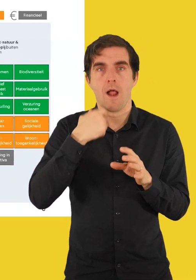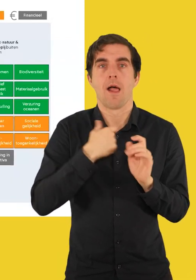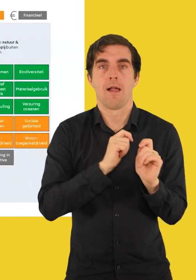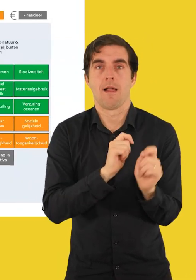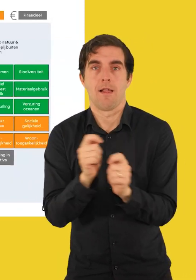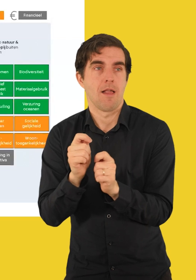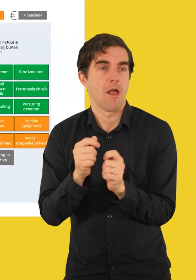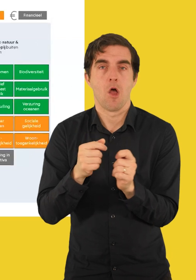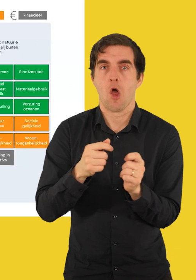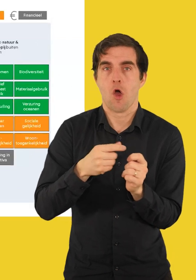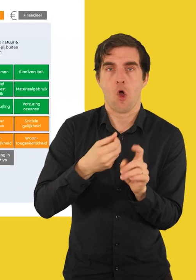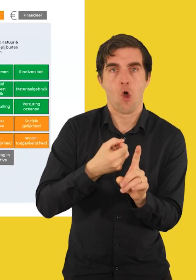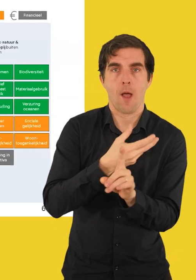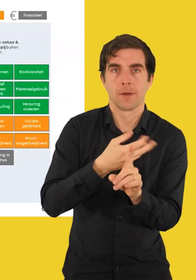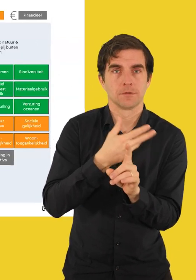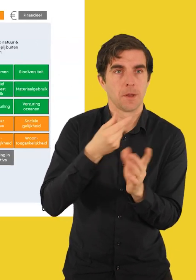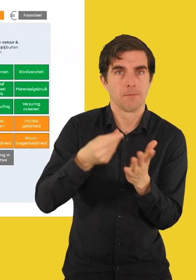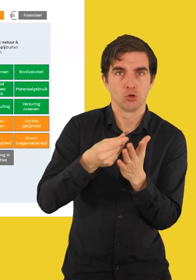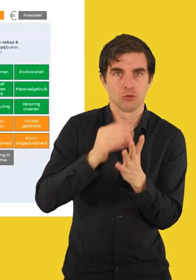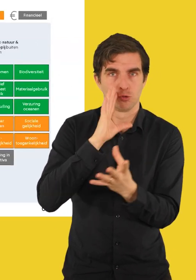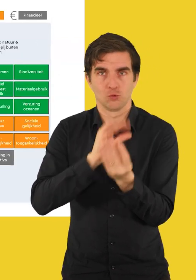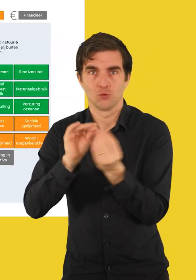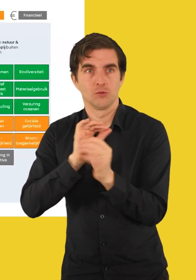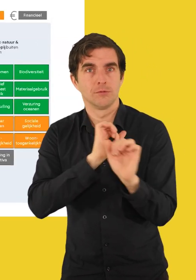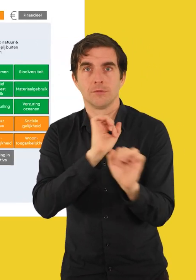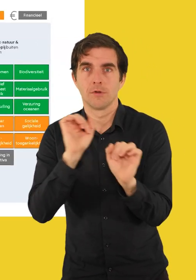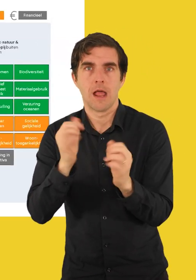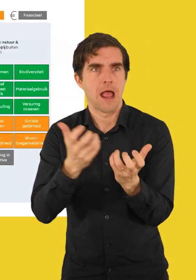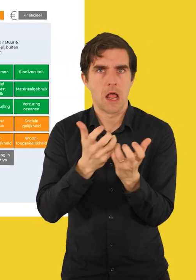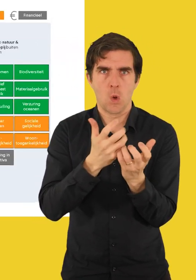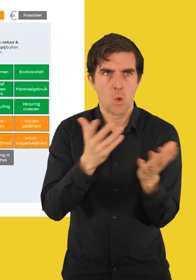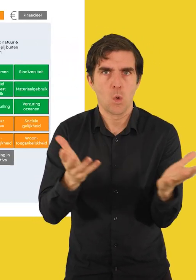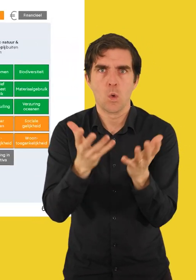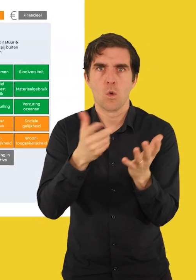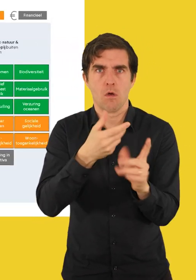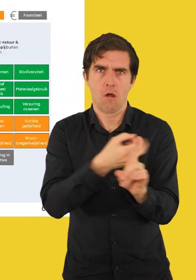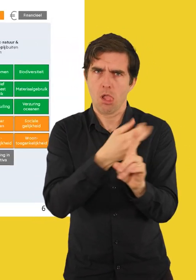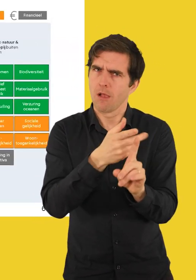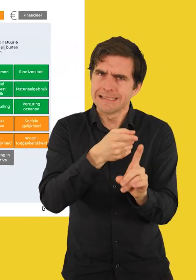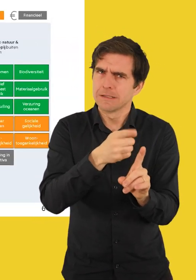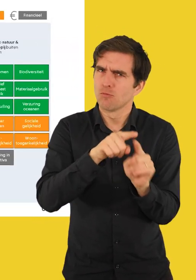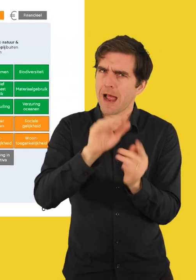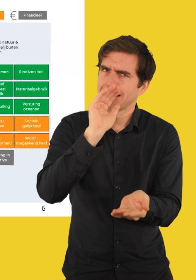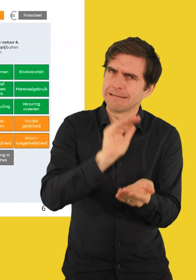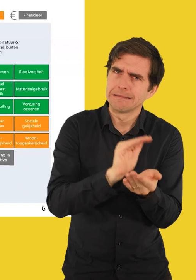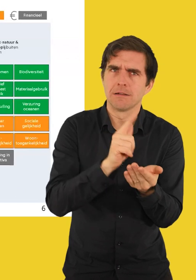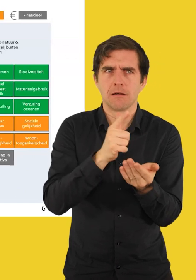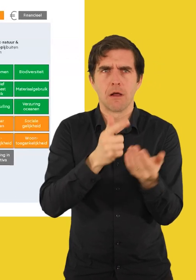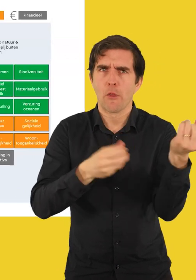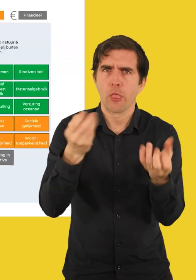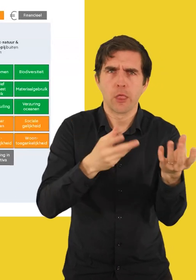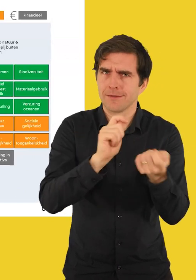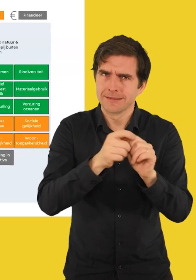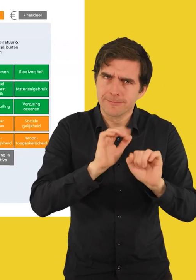years, we'll be assigning basically carbon budgets to those programs and reduction paths. And